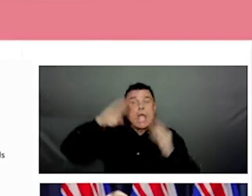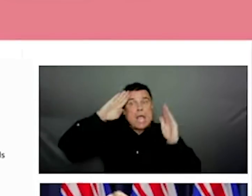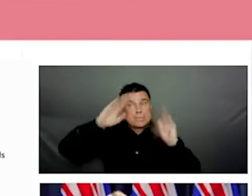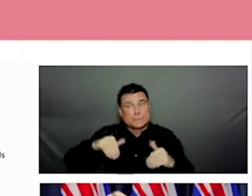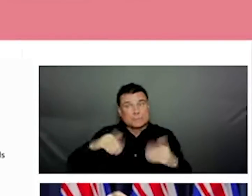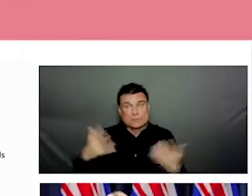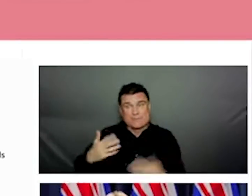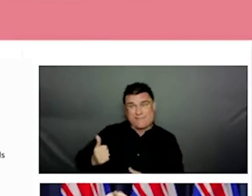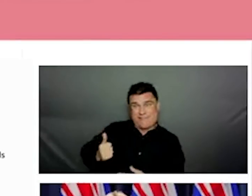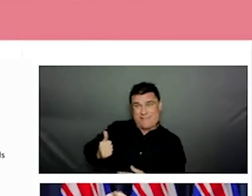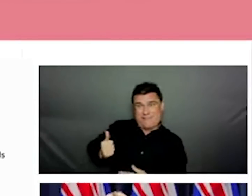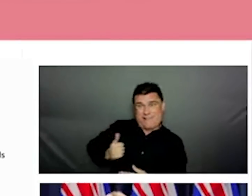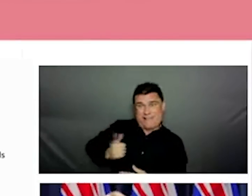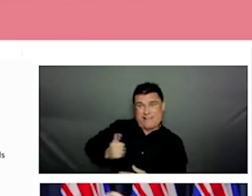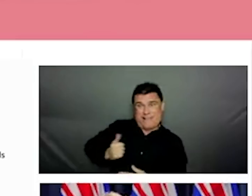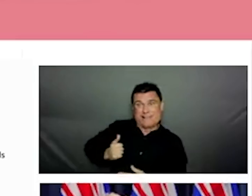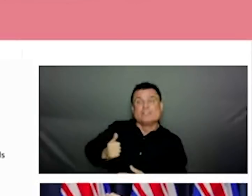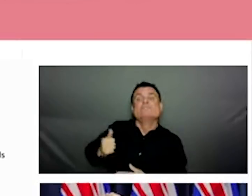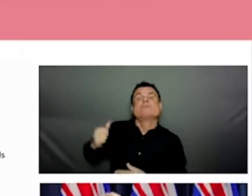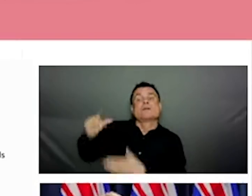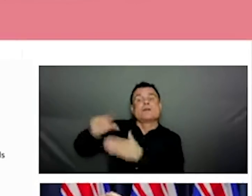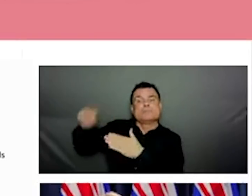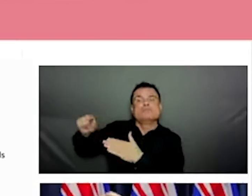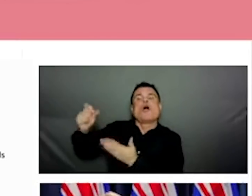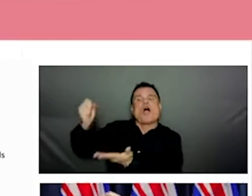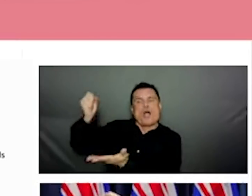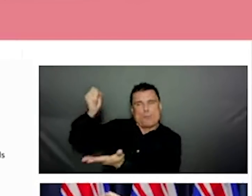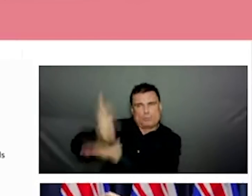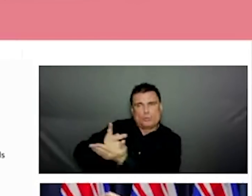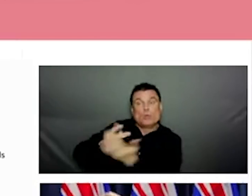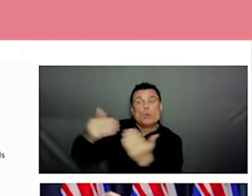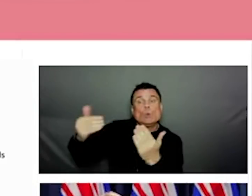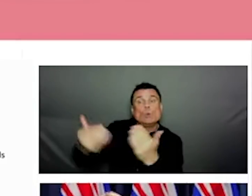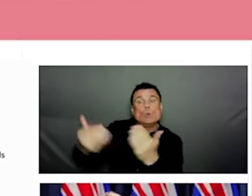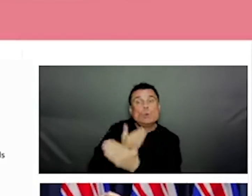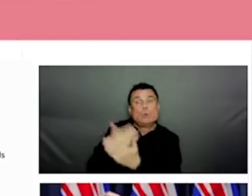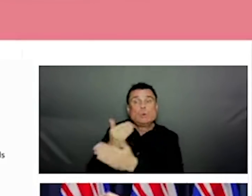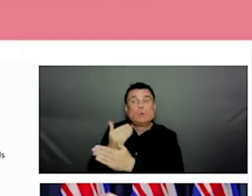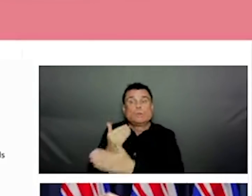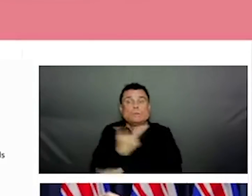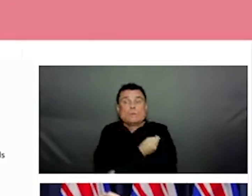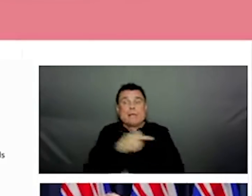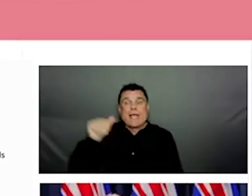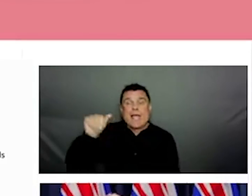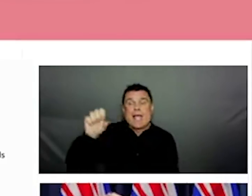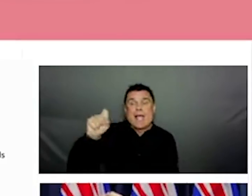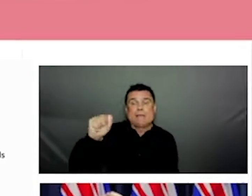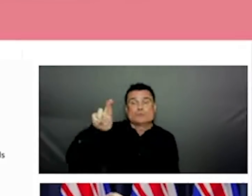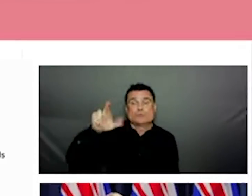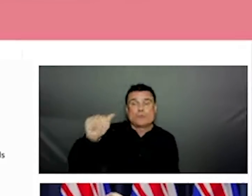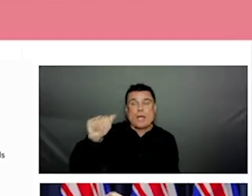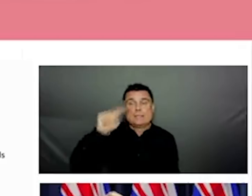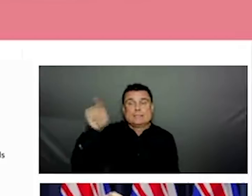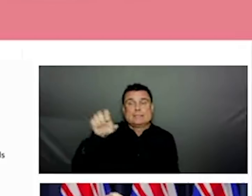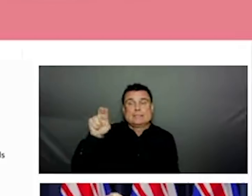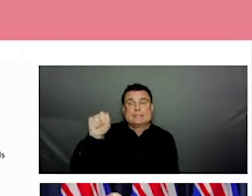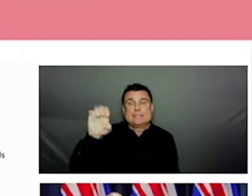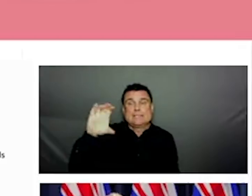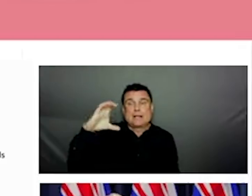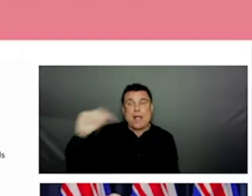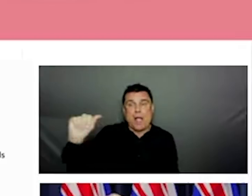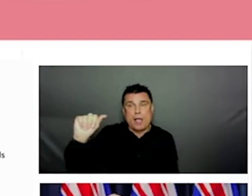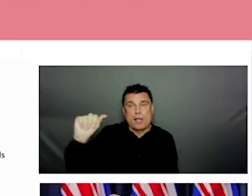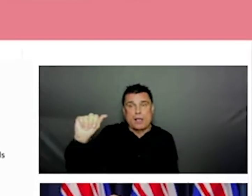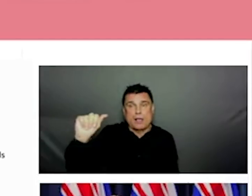for use in the UK. We know that Health Canada has received at least some of the data and has started the expedited